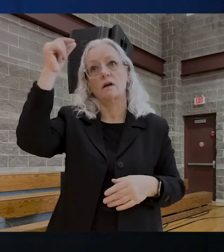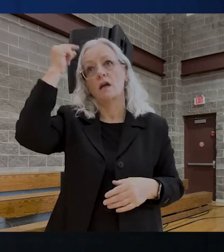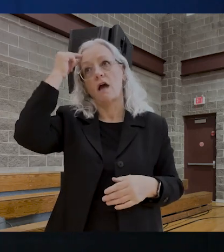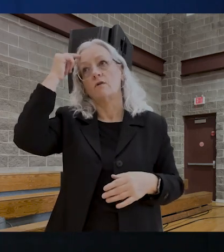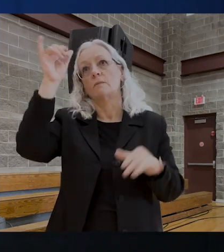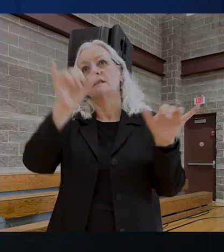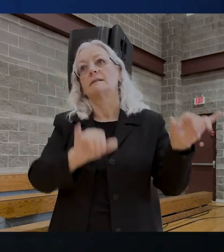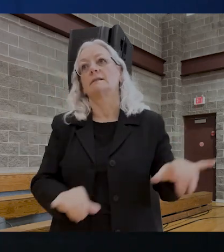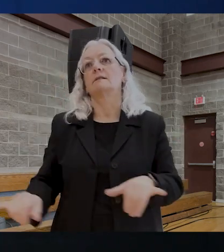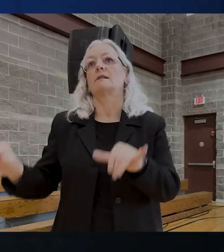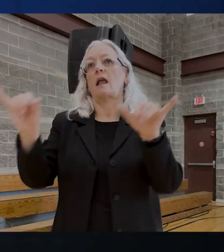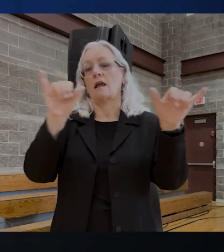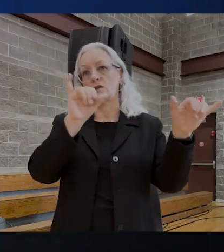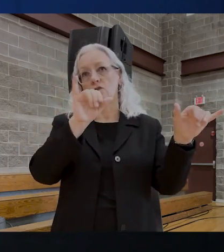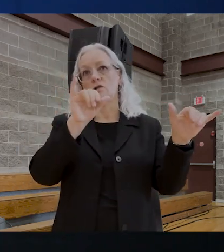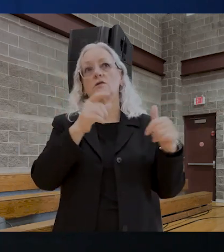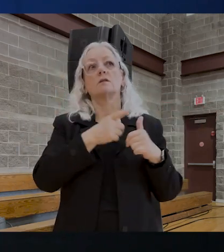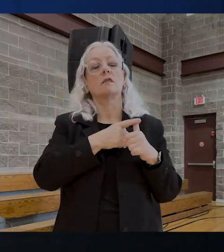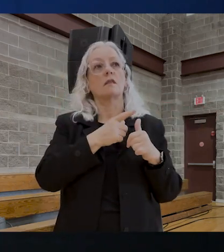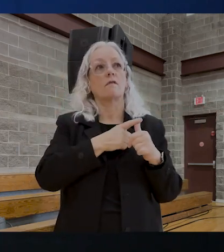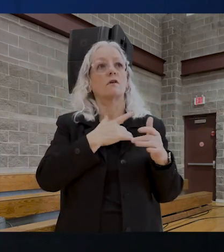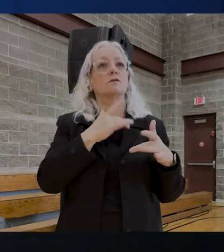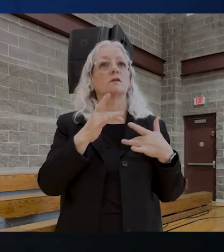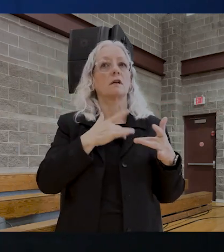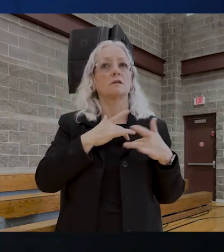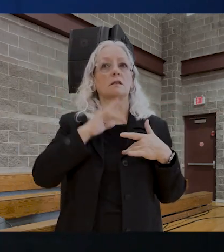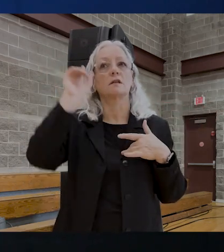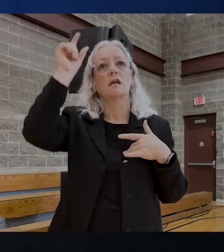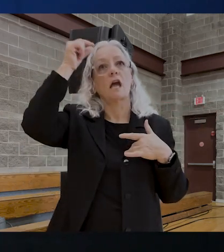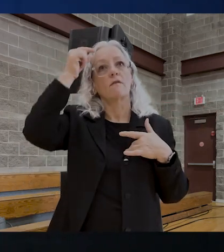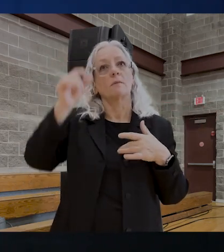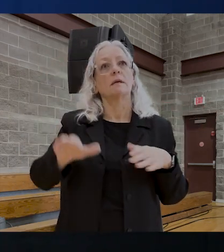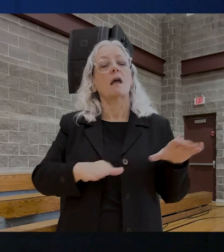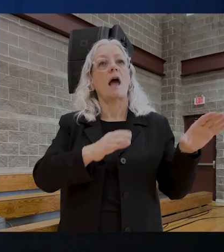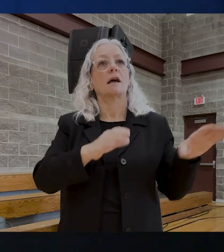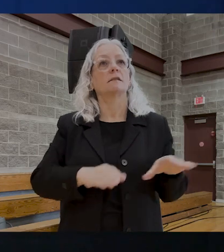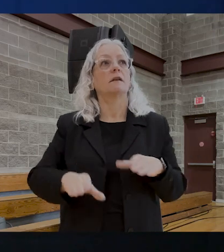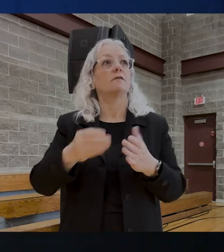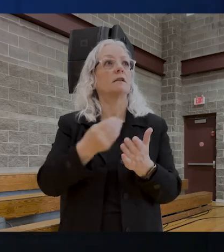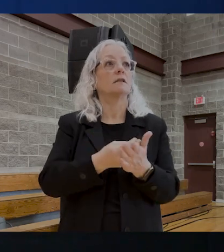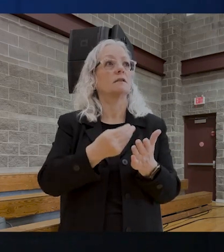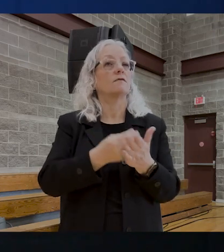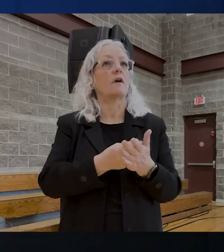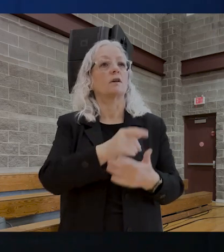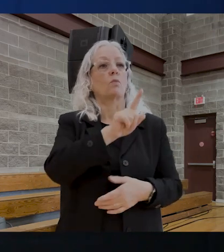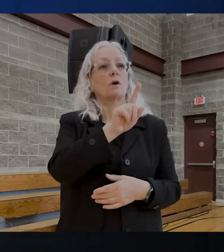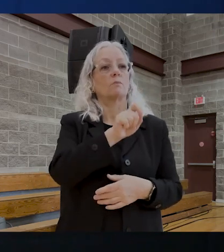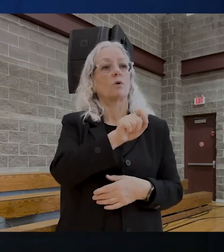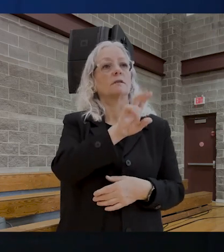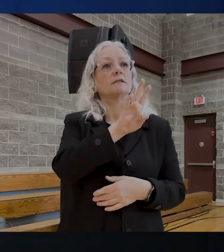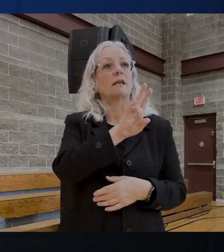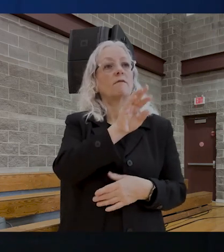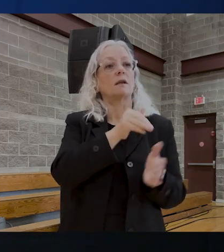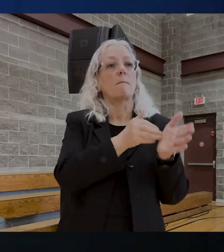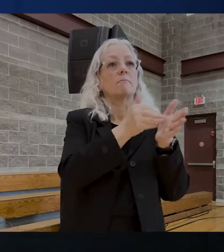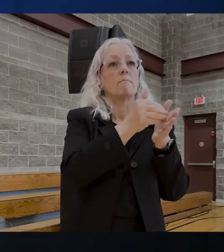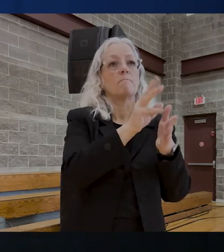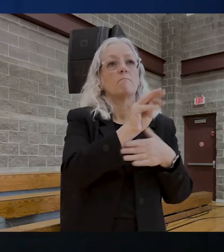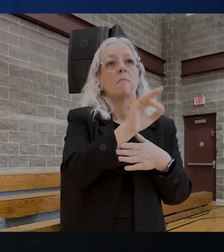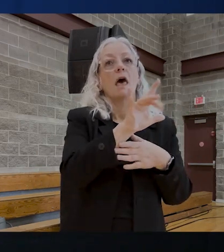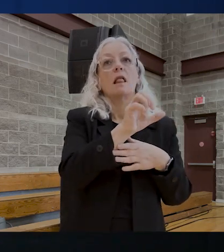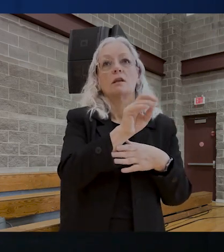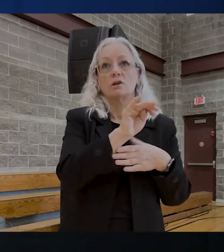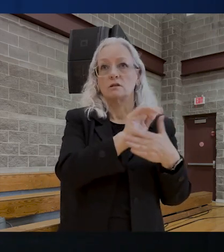standards. The first is considered governmental activities funds at $1.7 million.